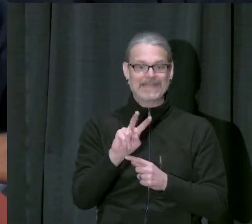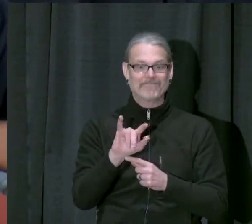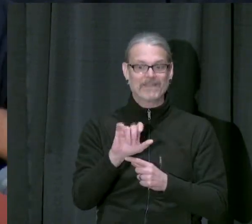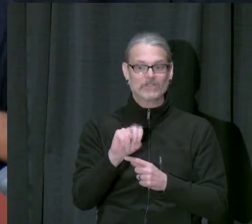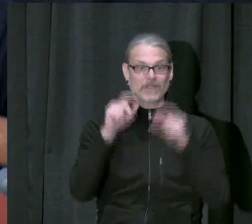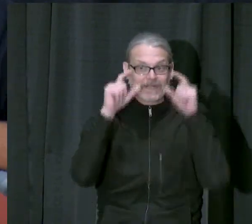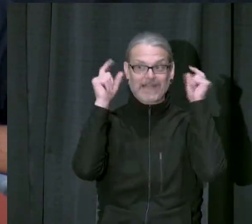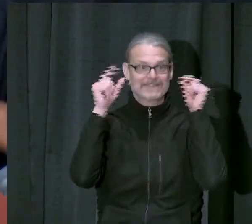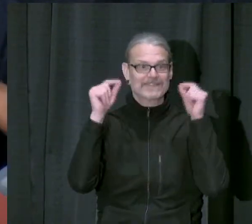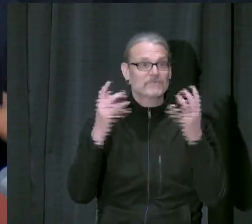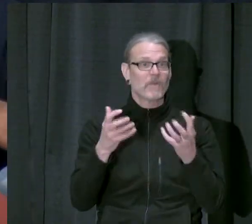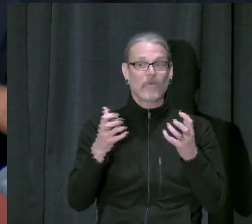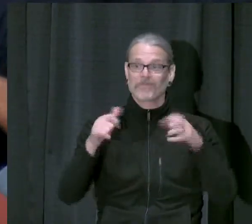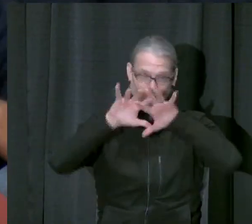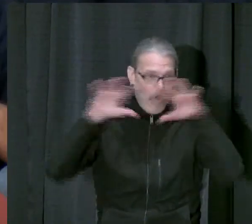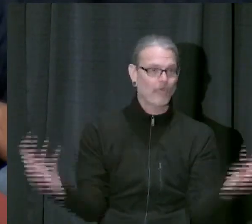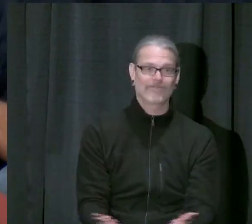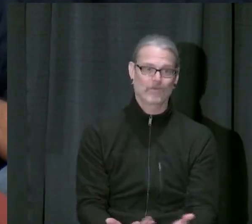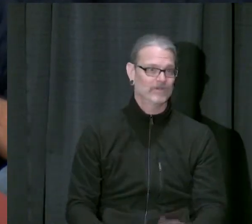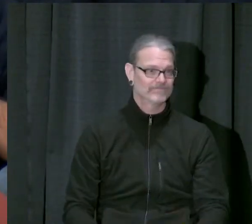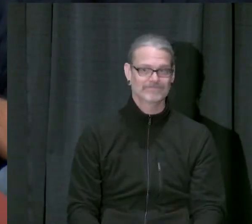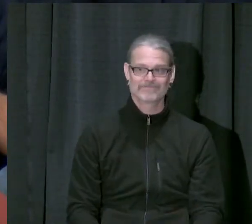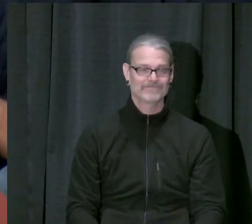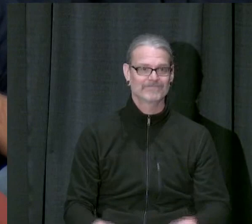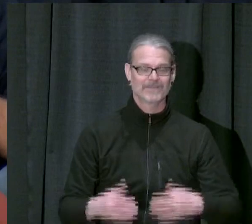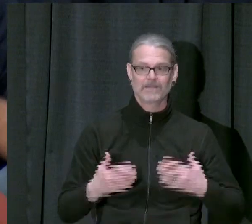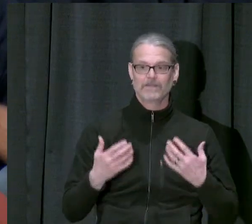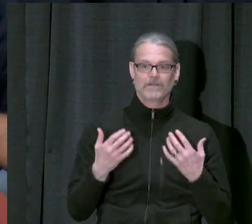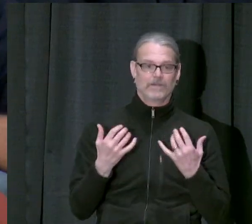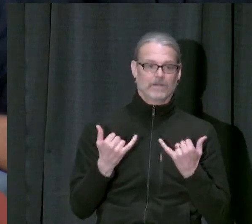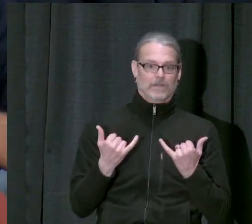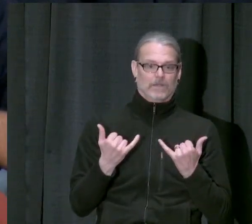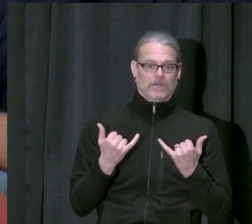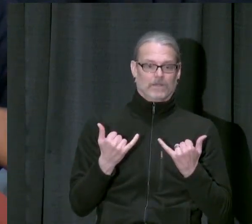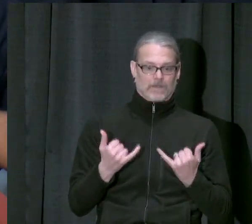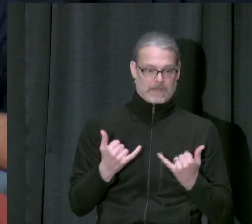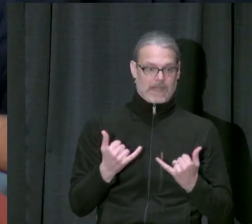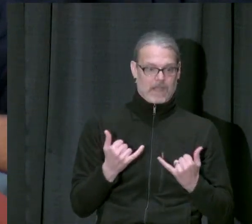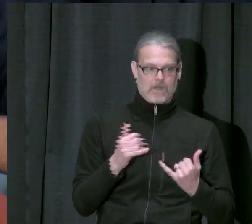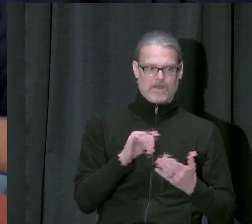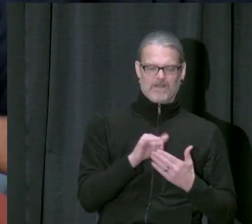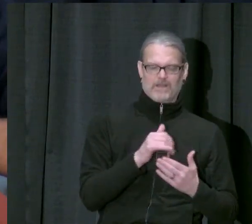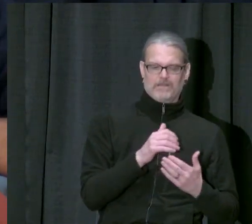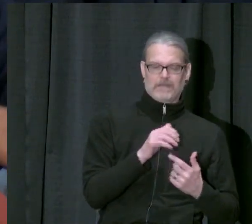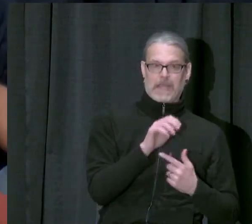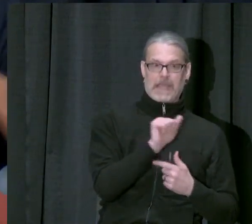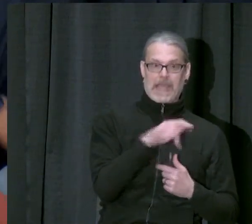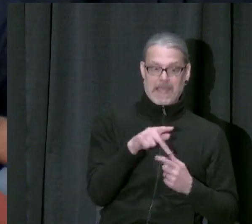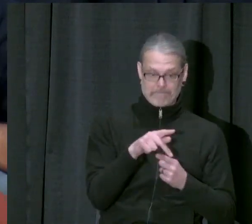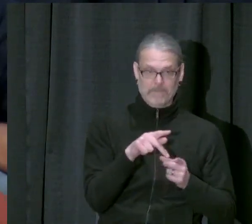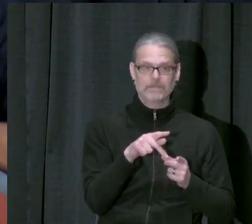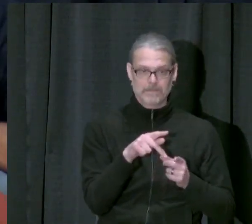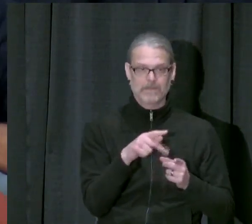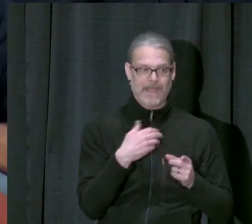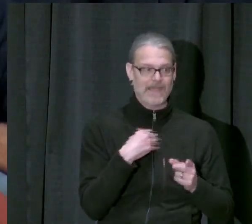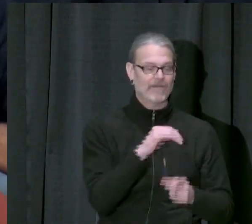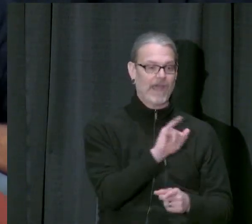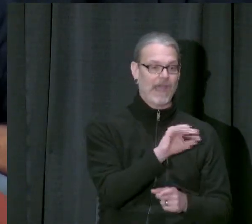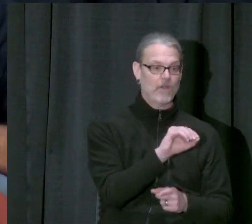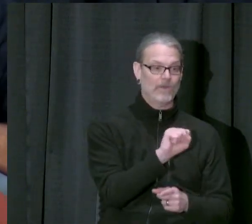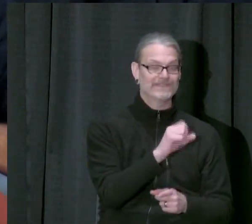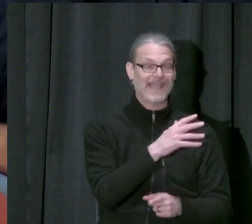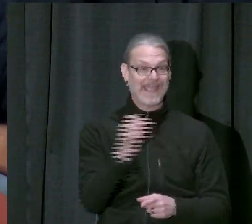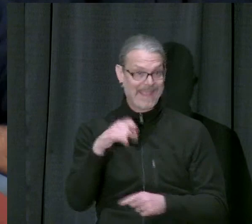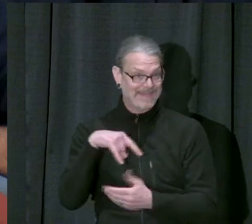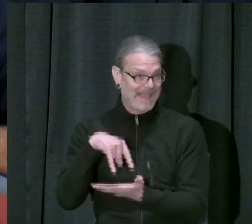that we are also working on, where today the Envision app is actually one of the very few apps in this space that are there on both iOS and Android.